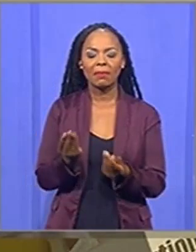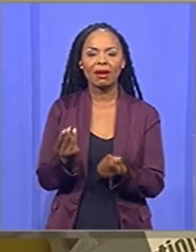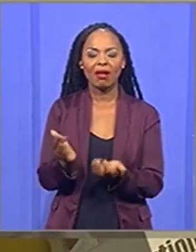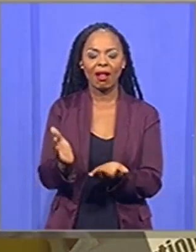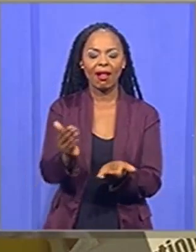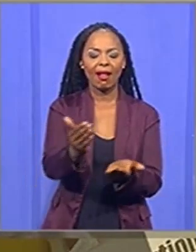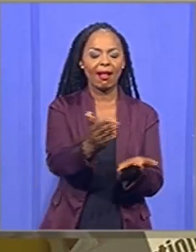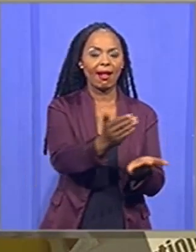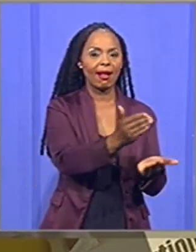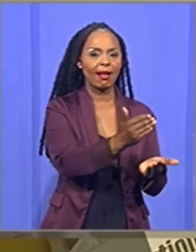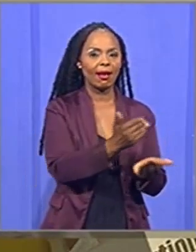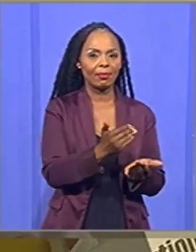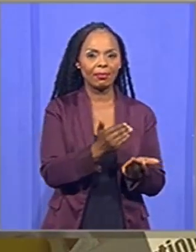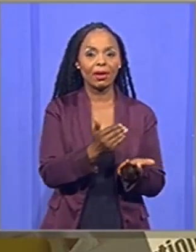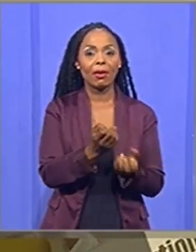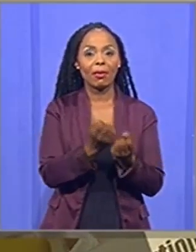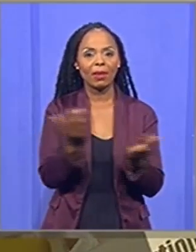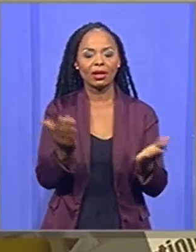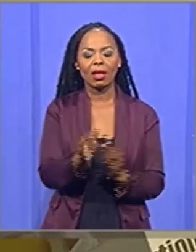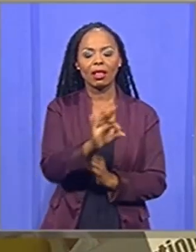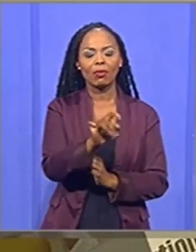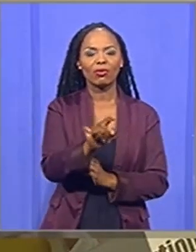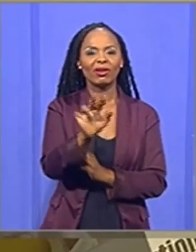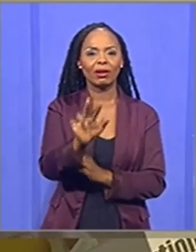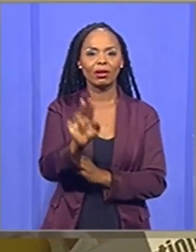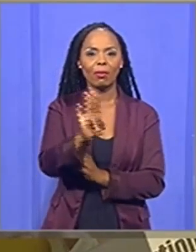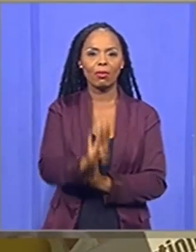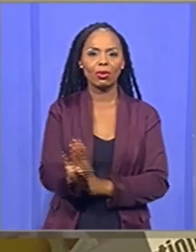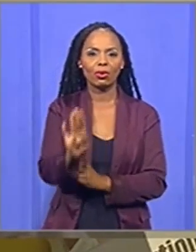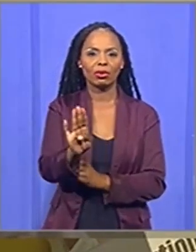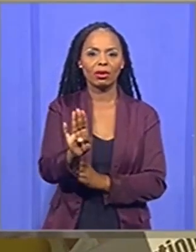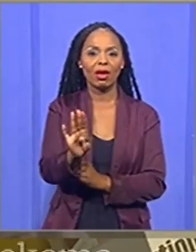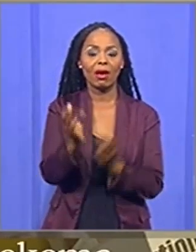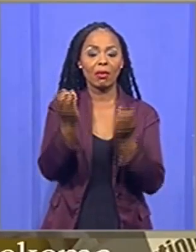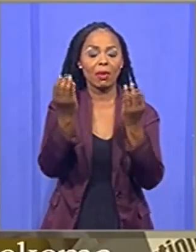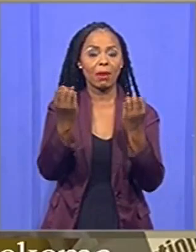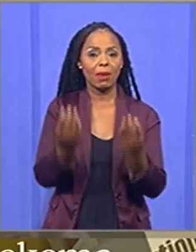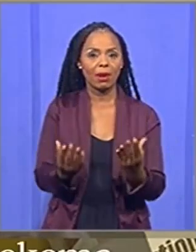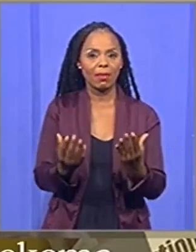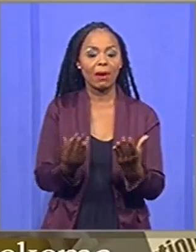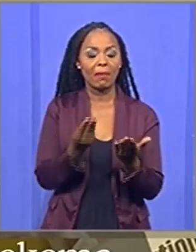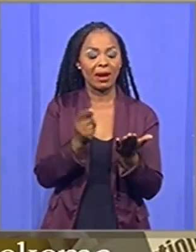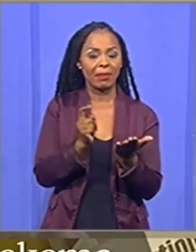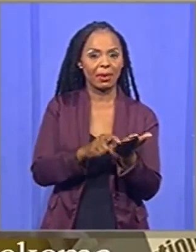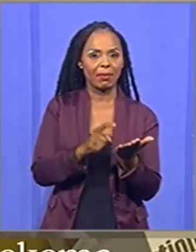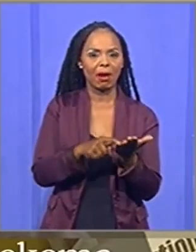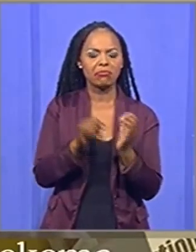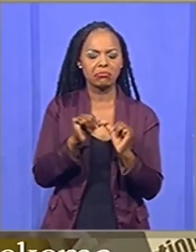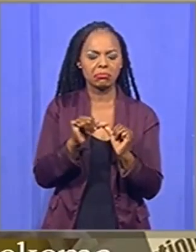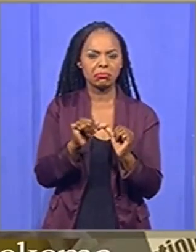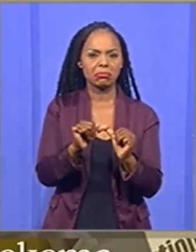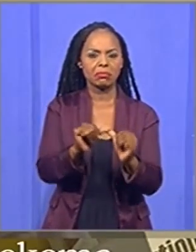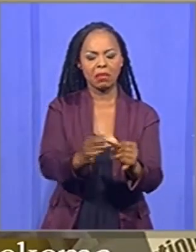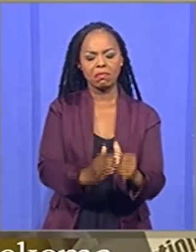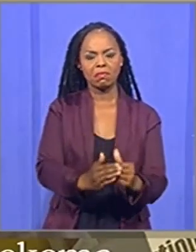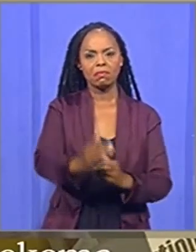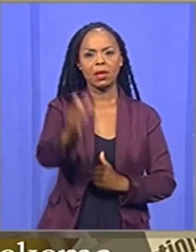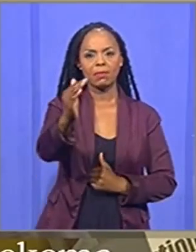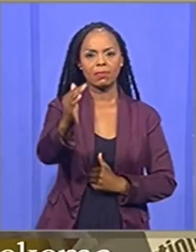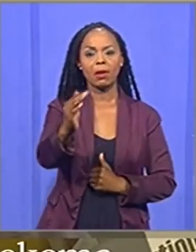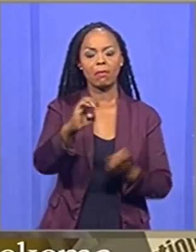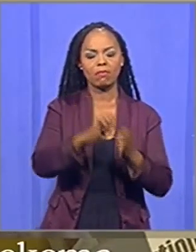3.8 billion rands. And our figures actually tells us that money will go a long way in addressing